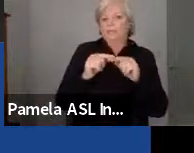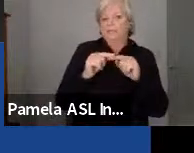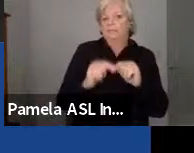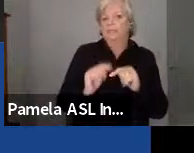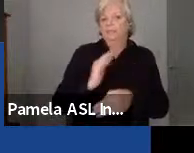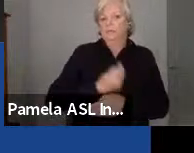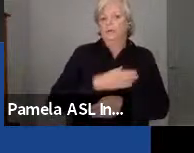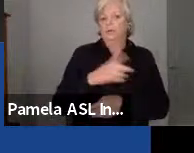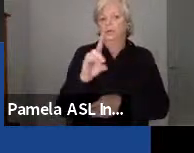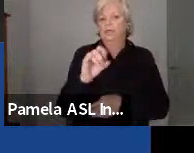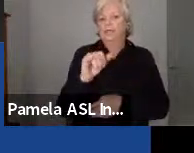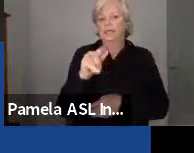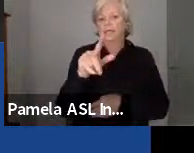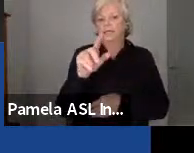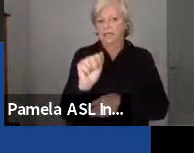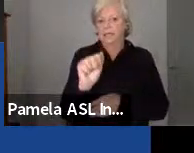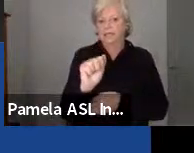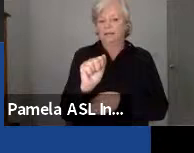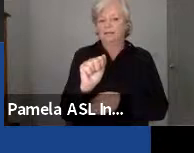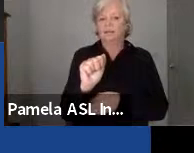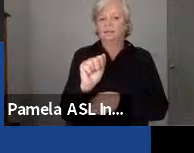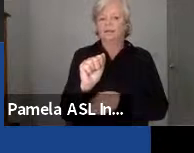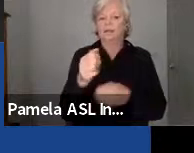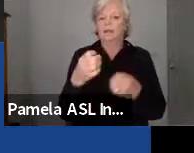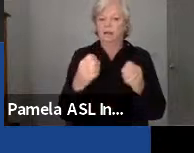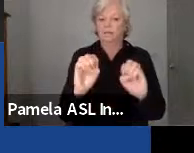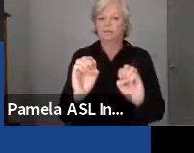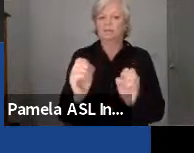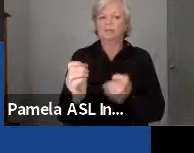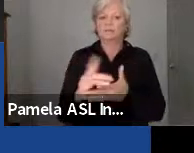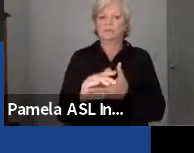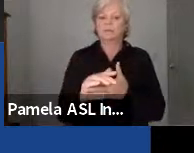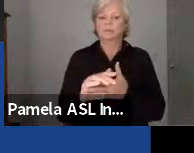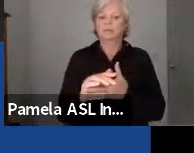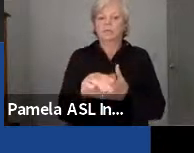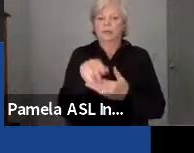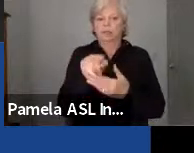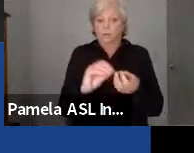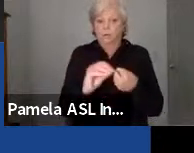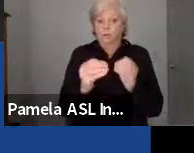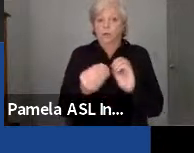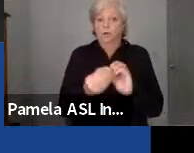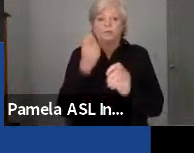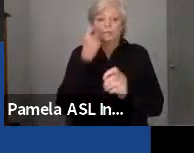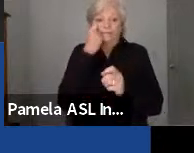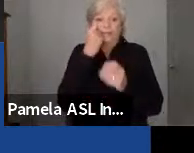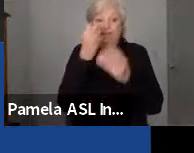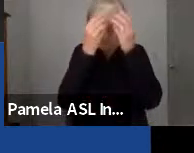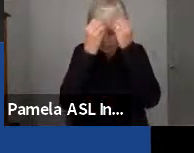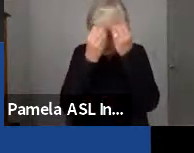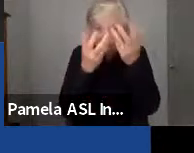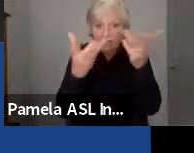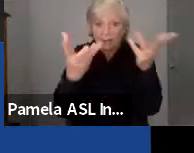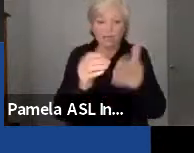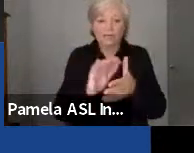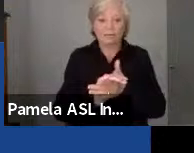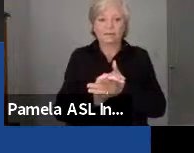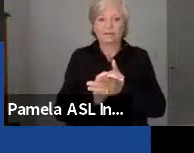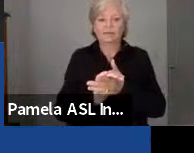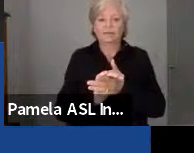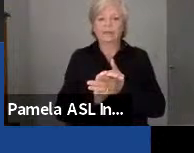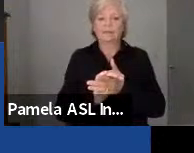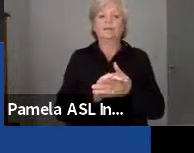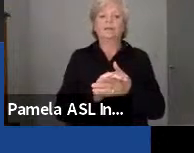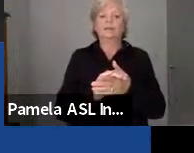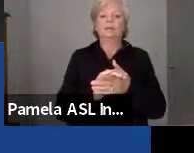of our vaccination efforts. So these numbers have been most recently updated, and the following